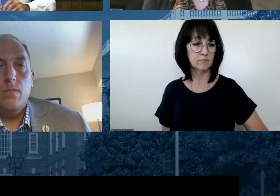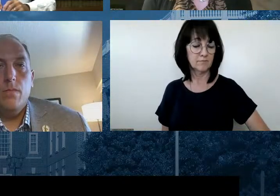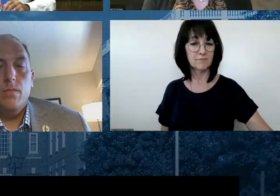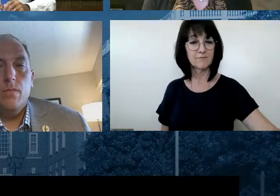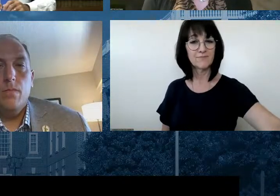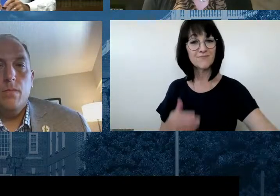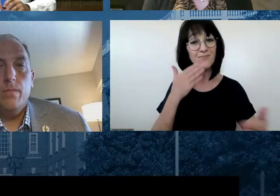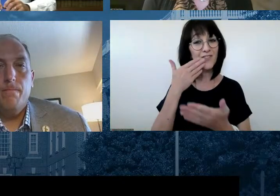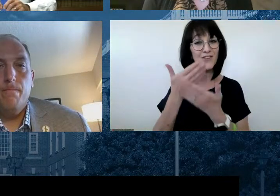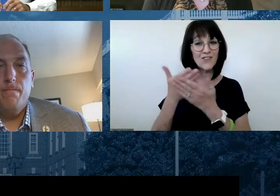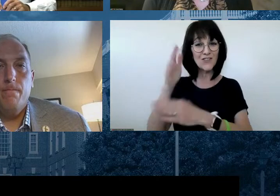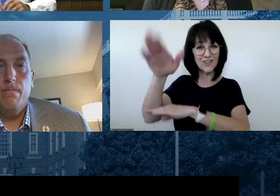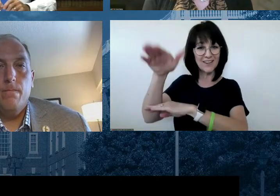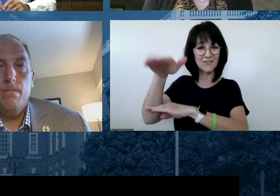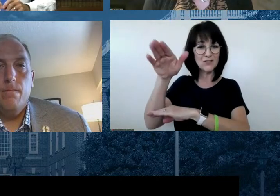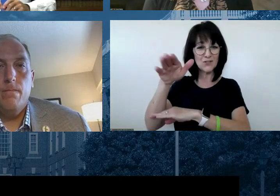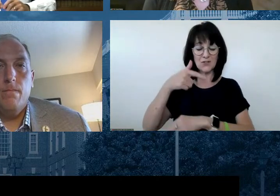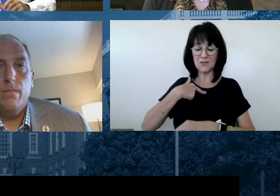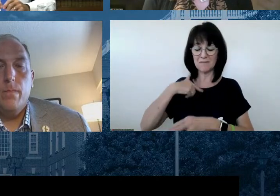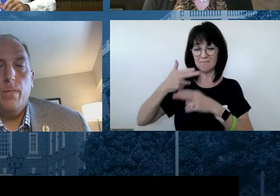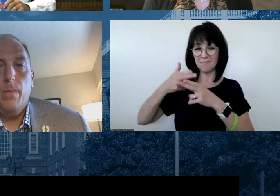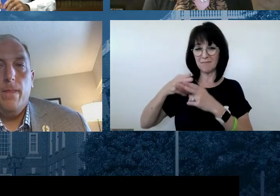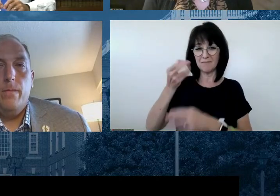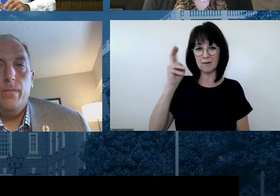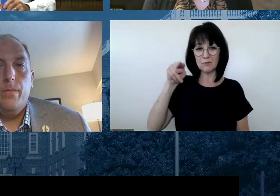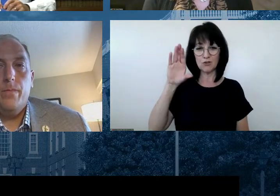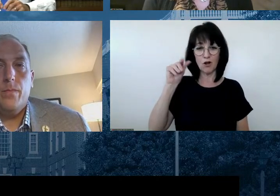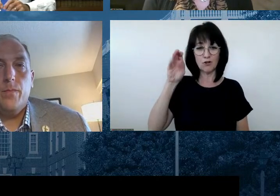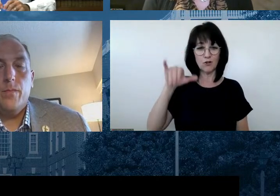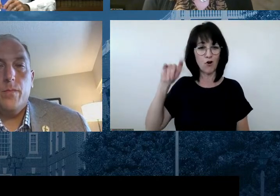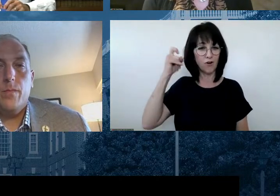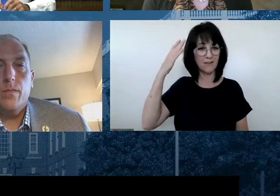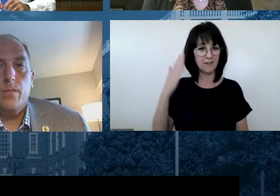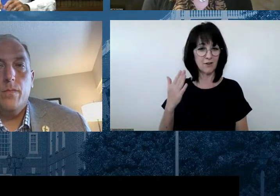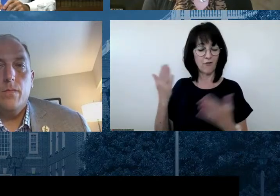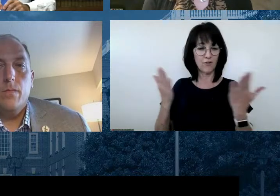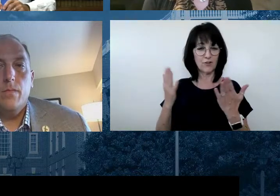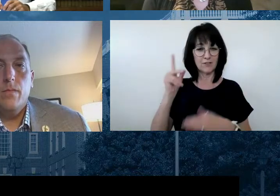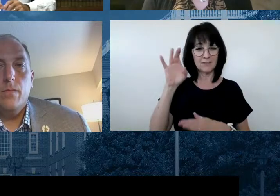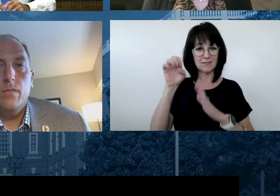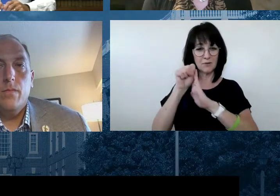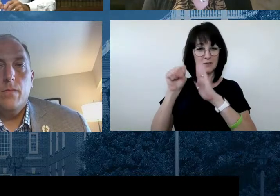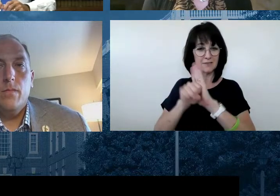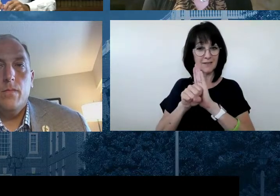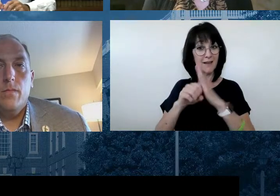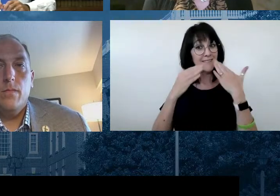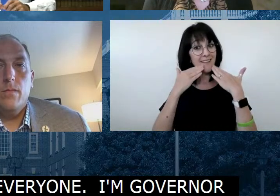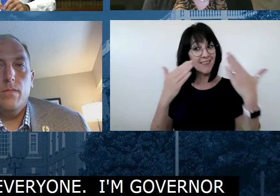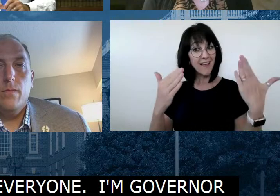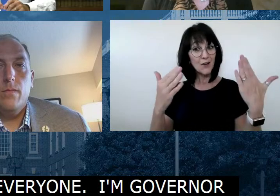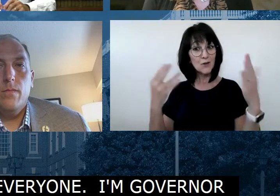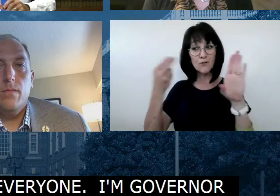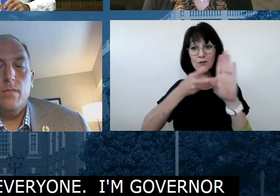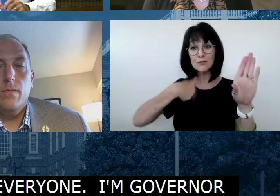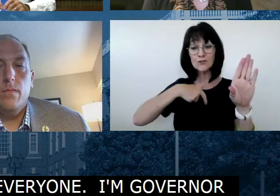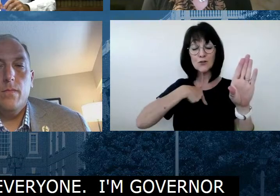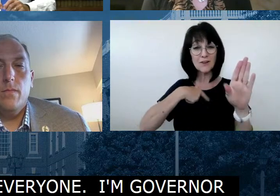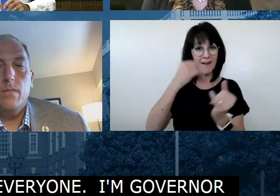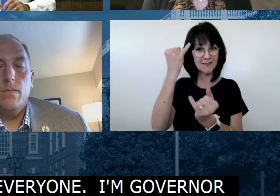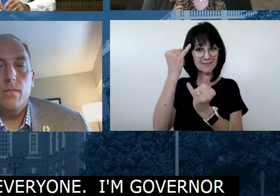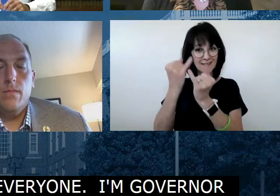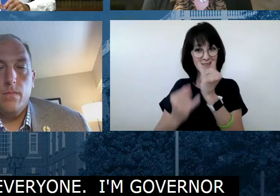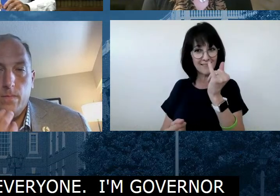Good afternoon, everyone. I'm Governor John Carney. Thank you for joining us for the last in our series of